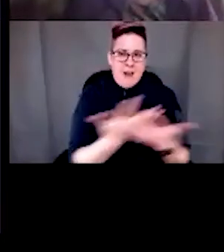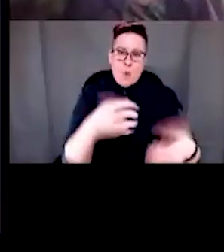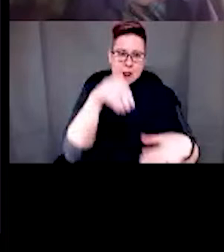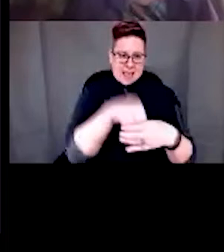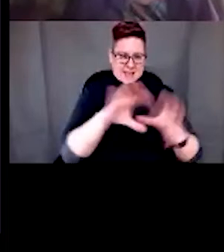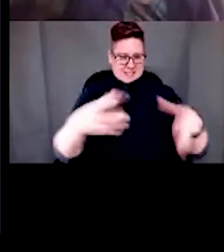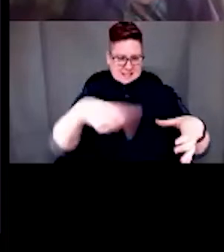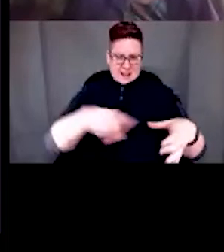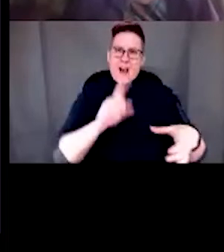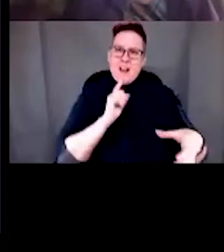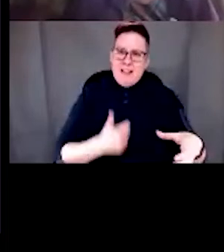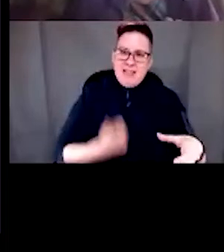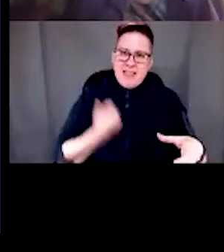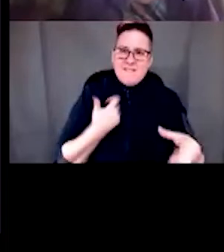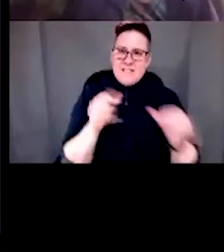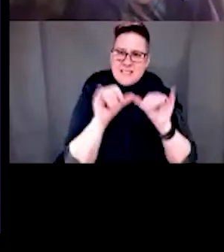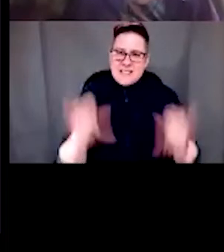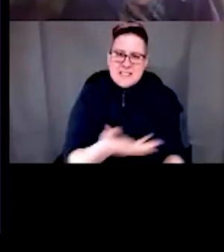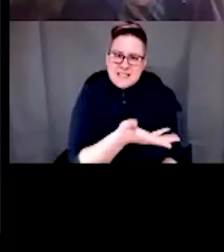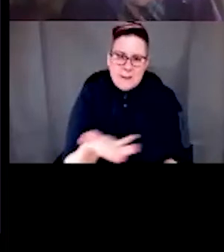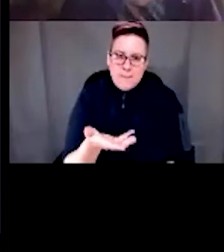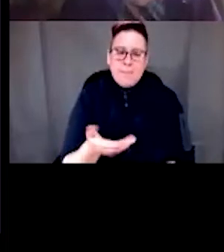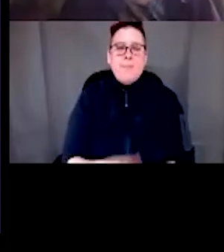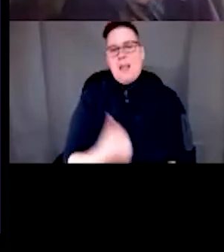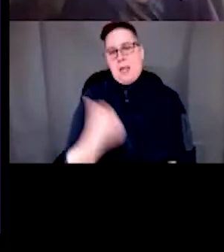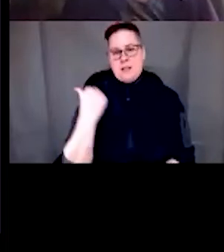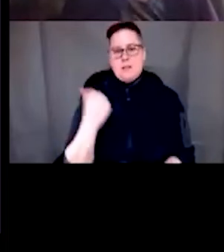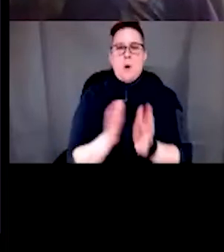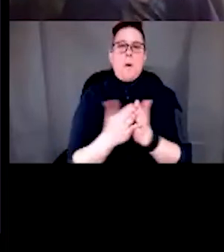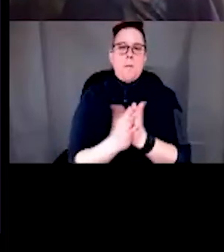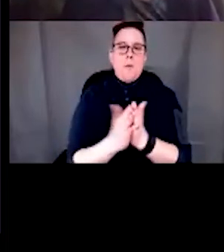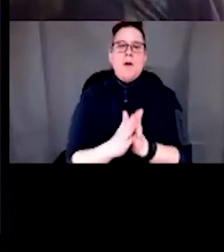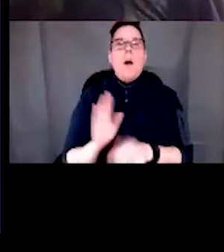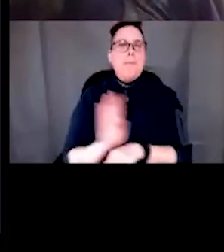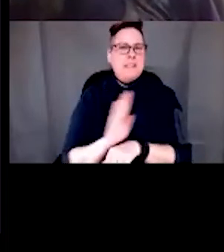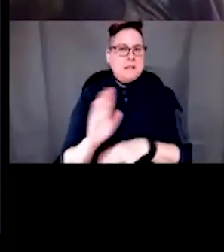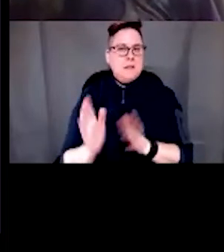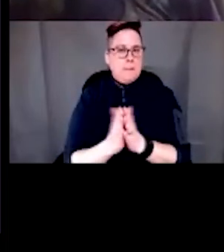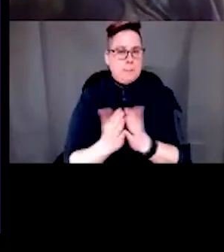system. And these folks, this is from a book from the business world,